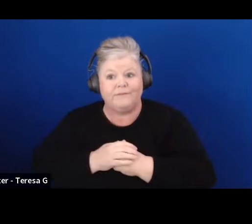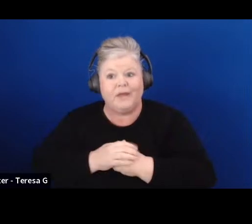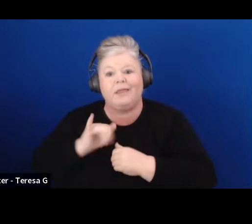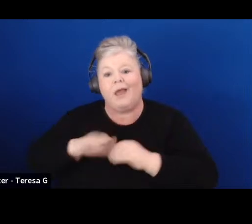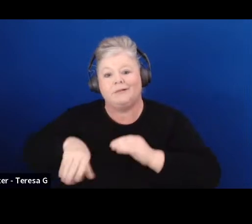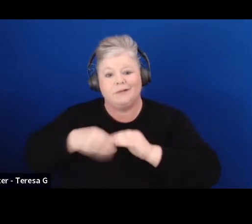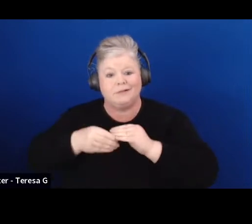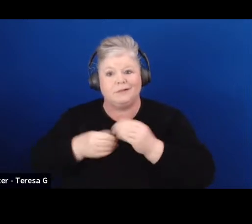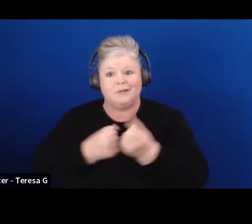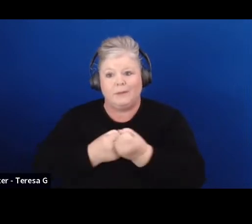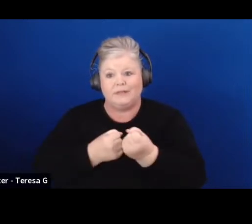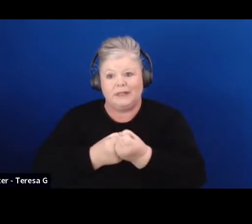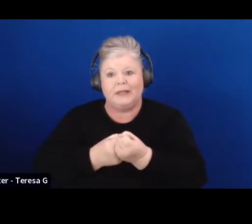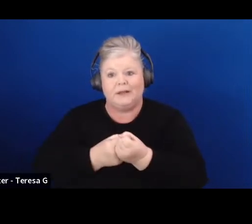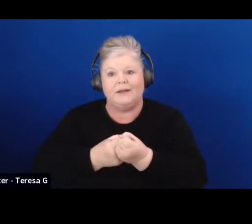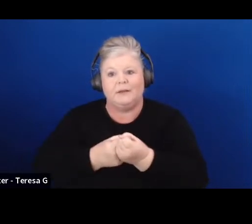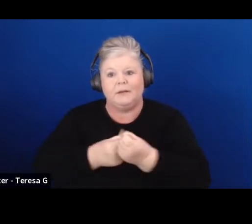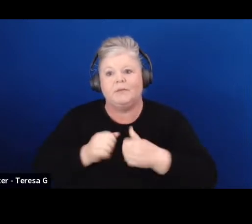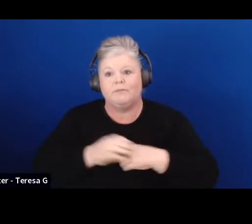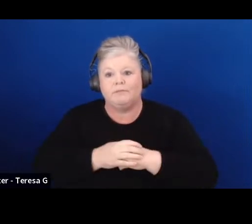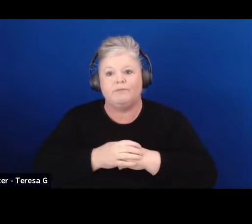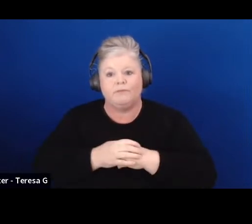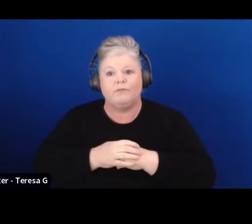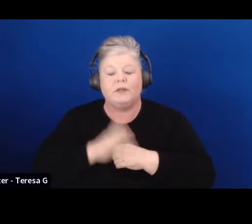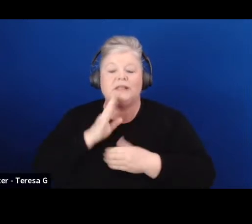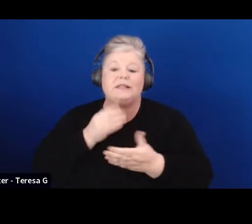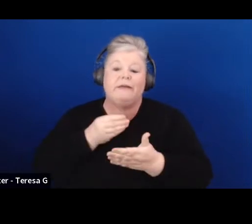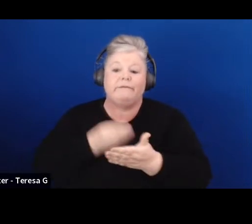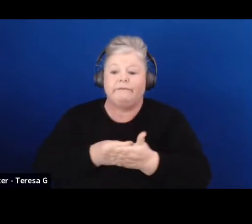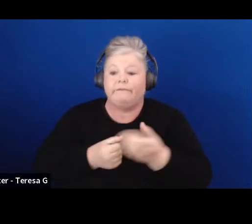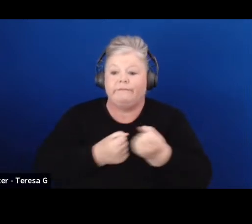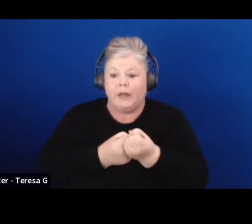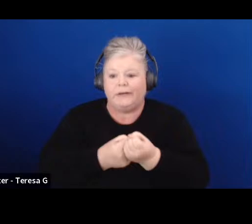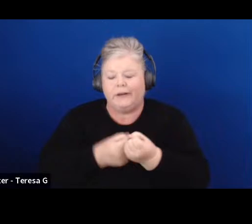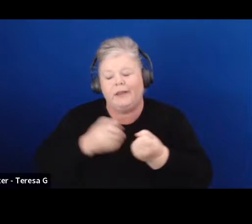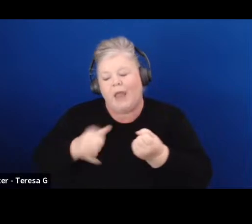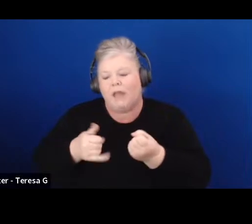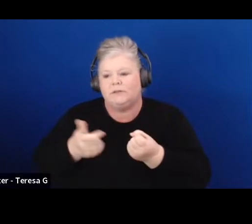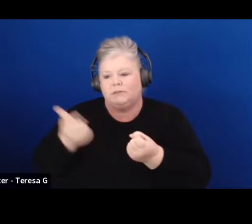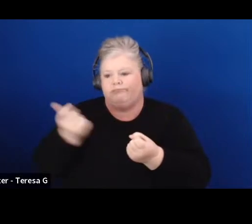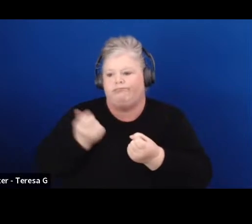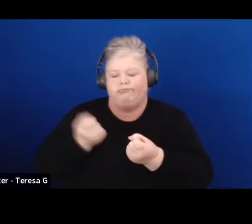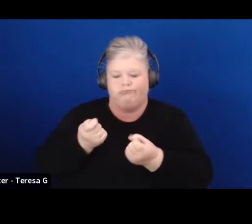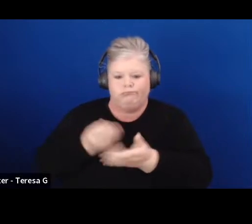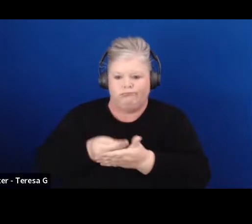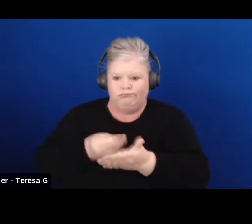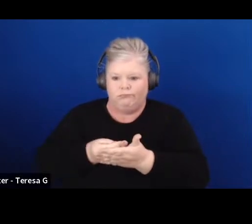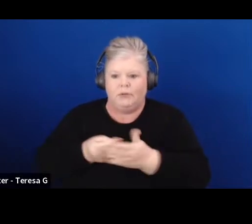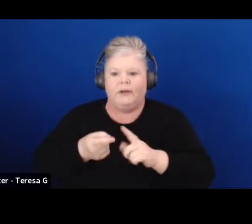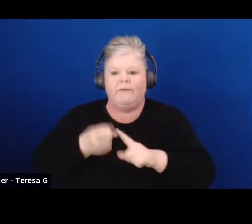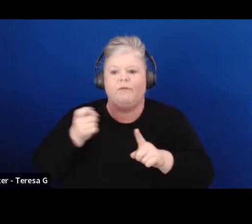subsidy by, I don't know if that's the right word, funded by the revenue source from all